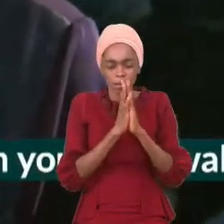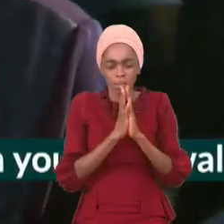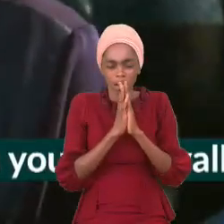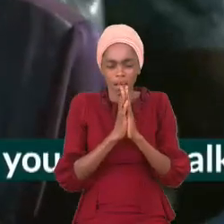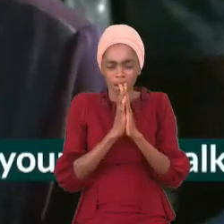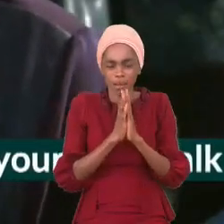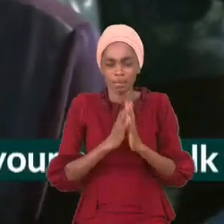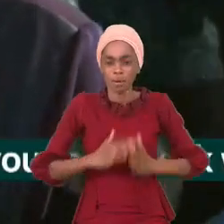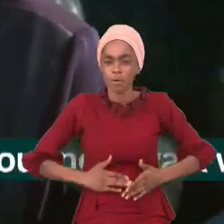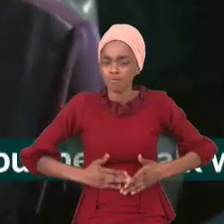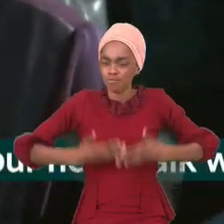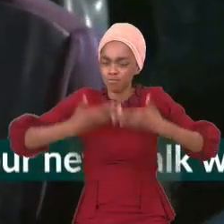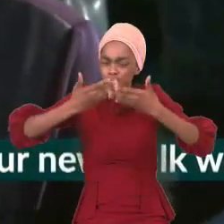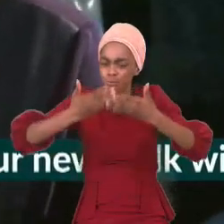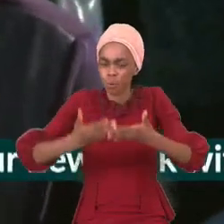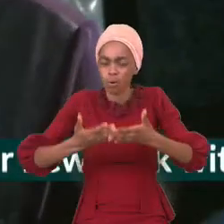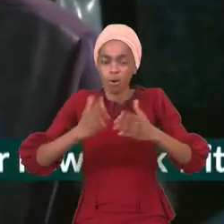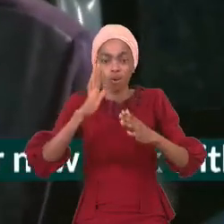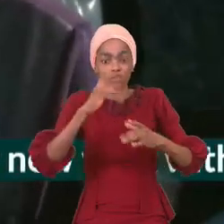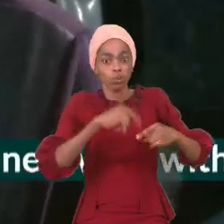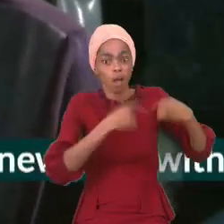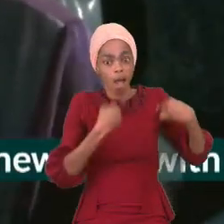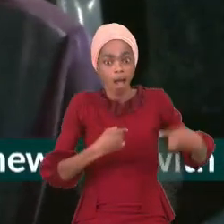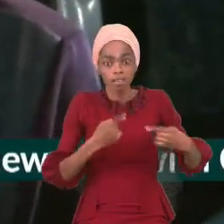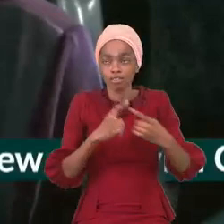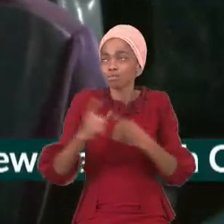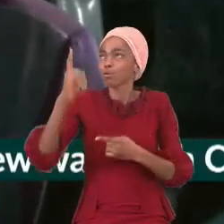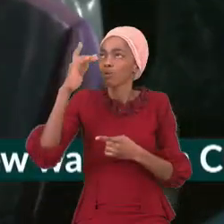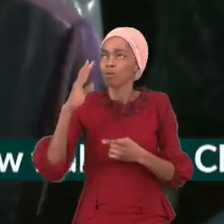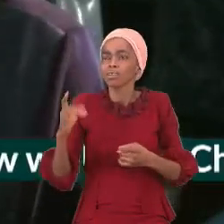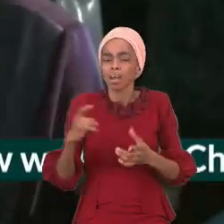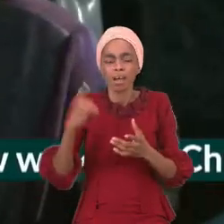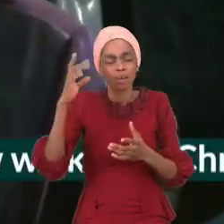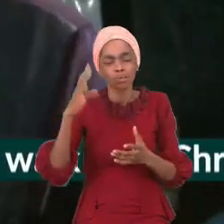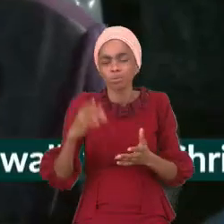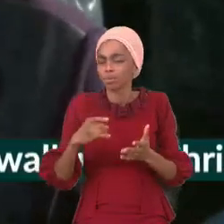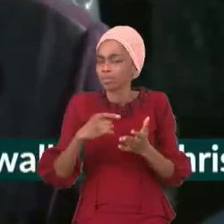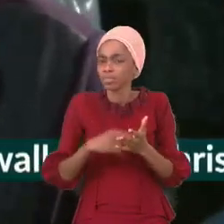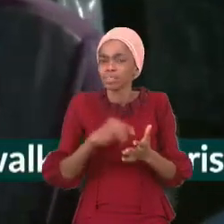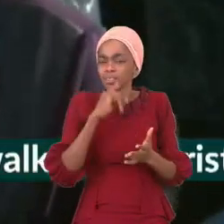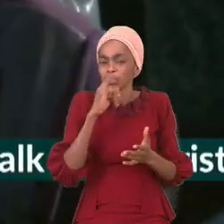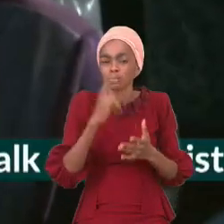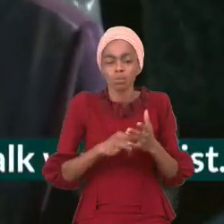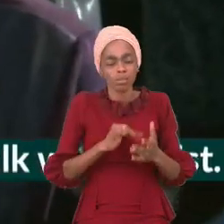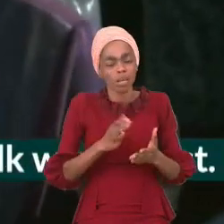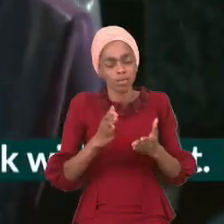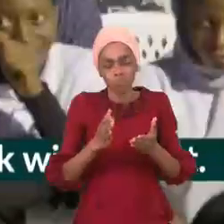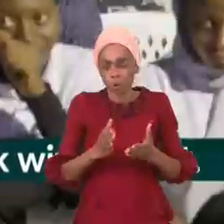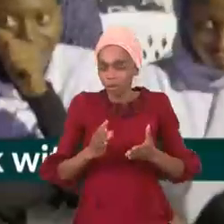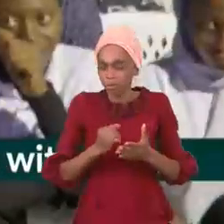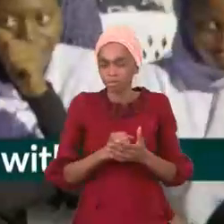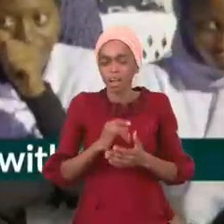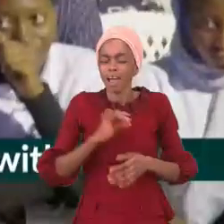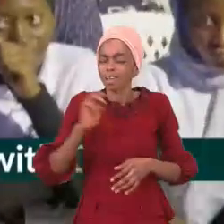to release the power of God upon our lives, and there'll be explosion of miracles here